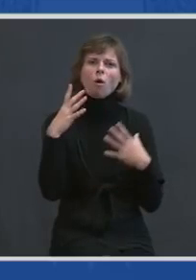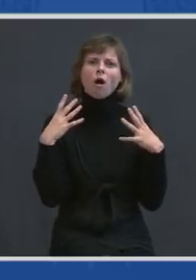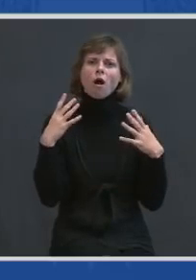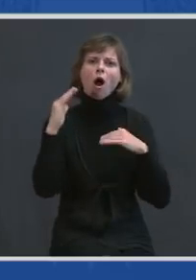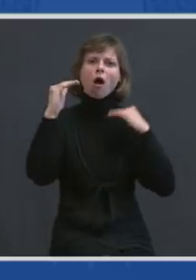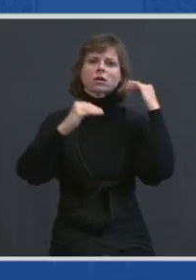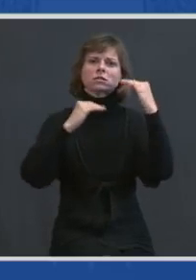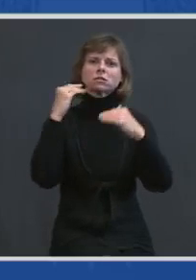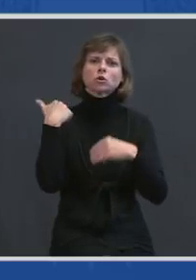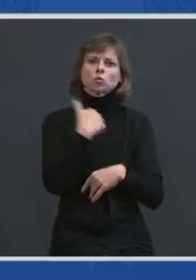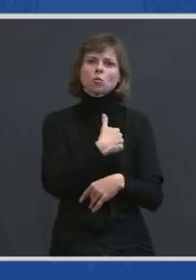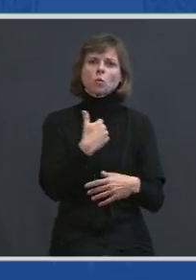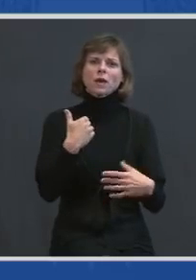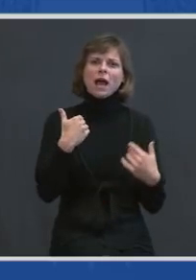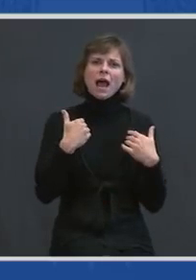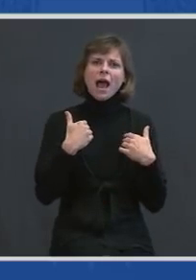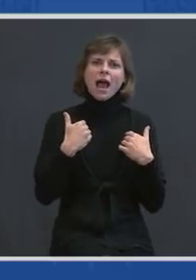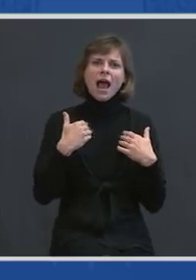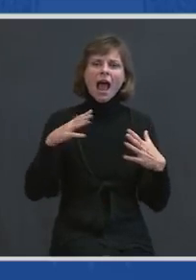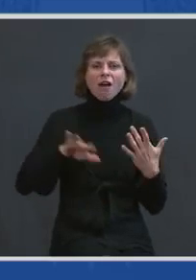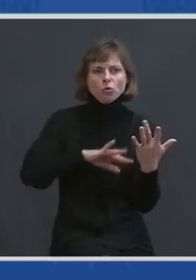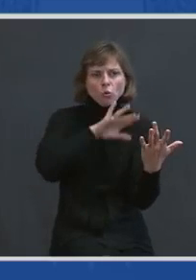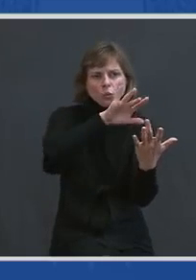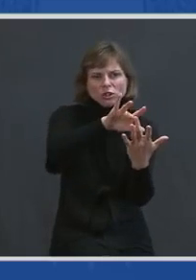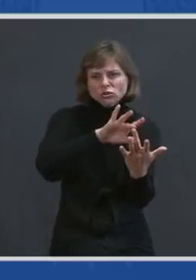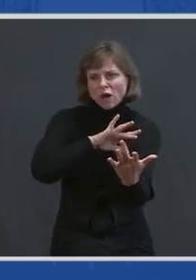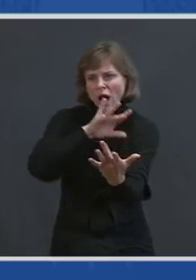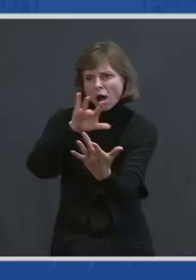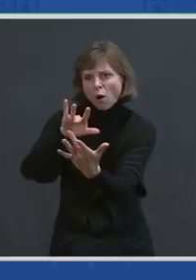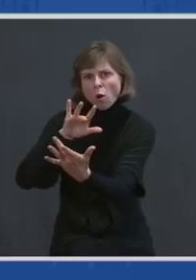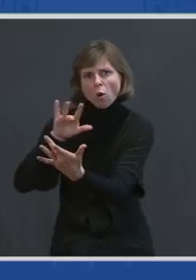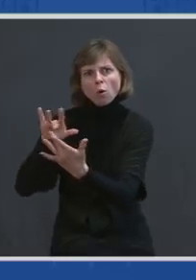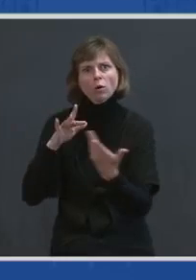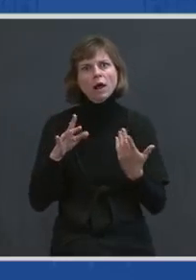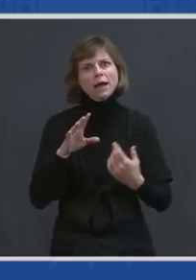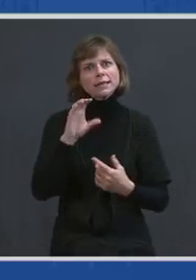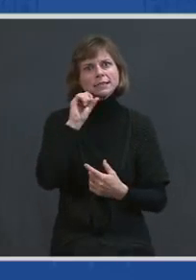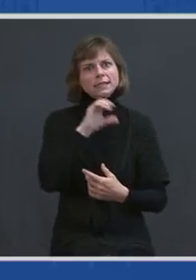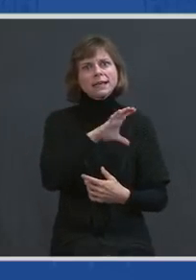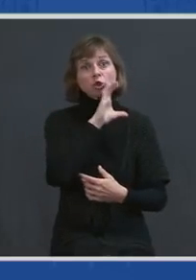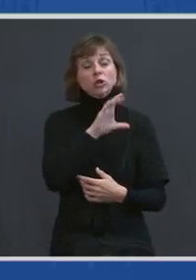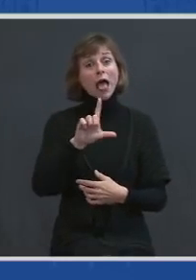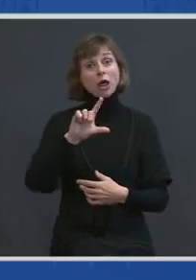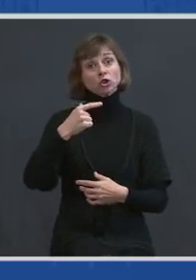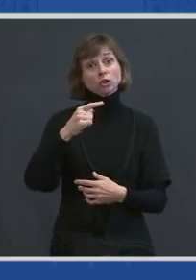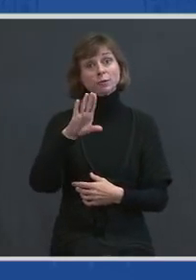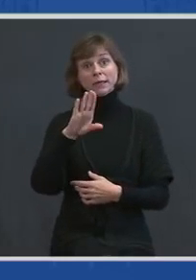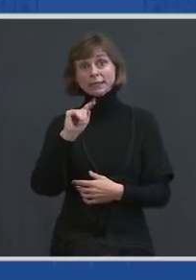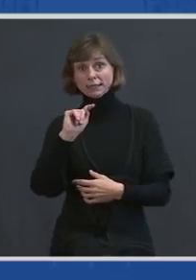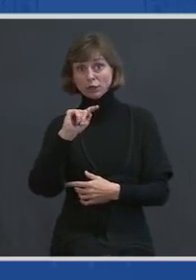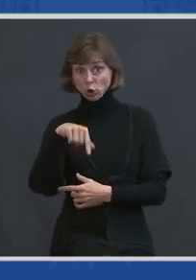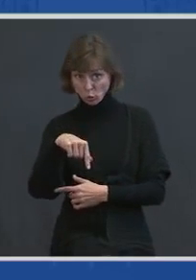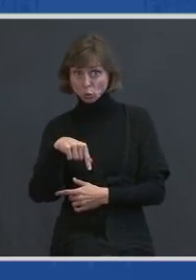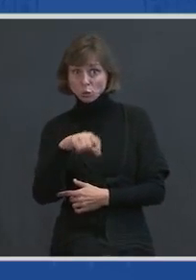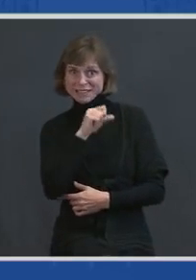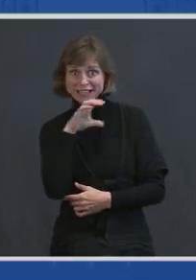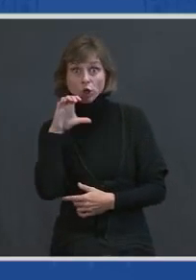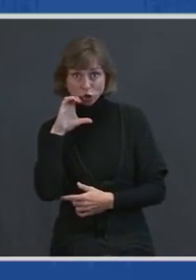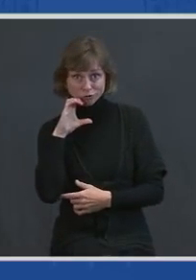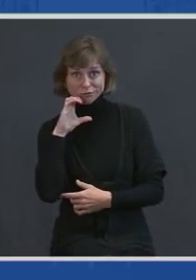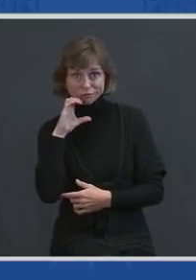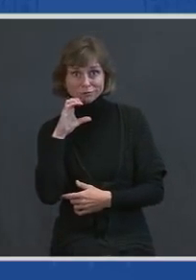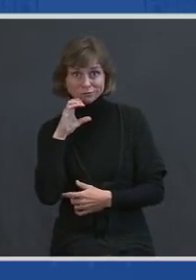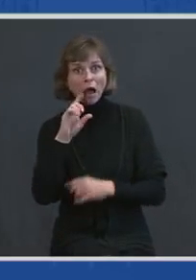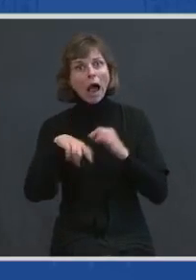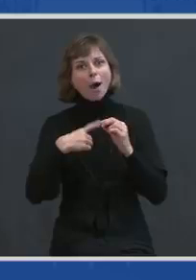reach out and touch someone who talks to seniors, LGBTQ seniors, about isolation and being